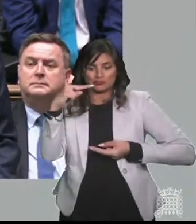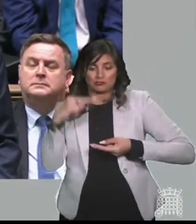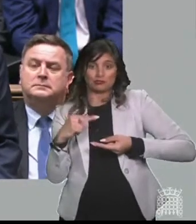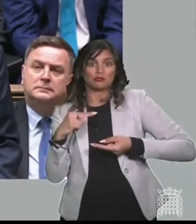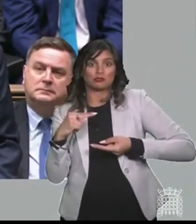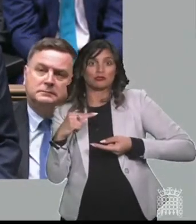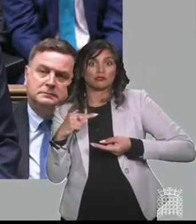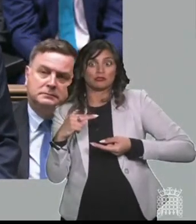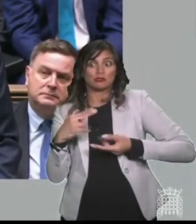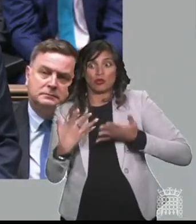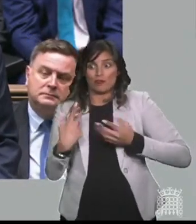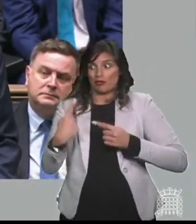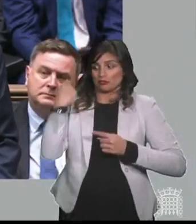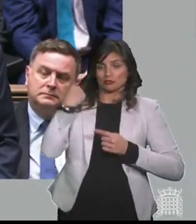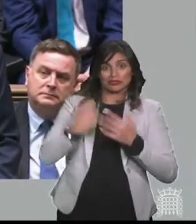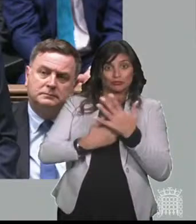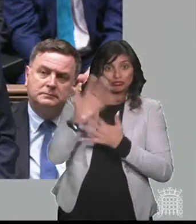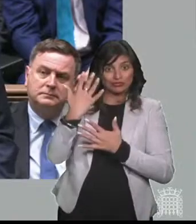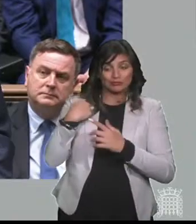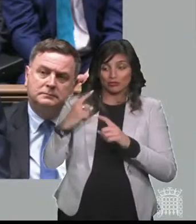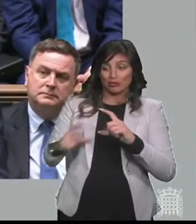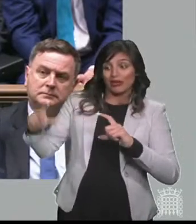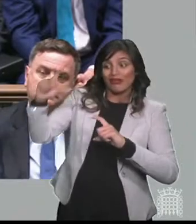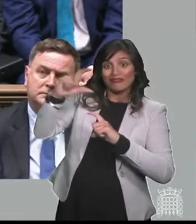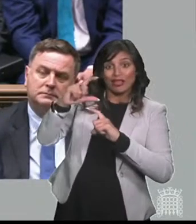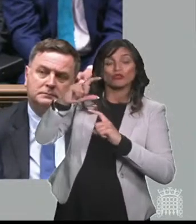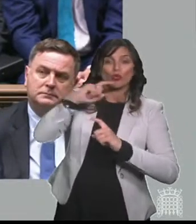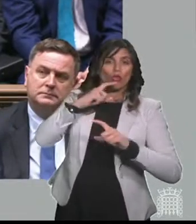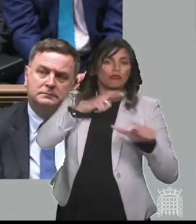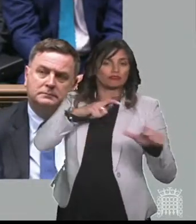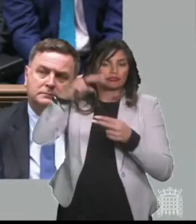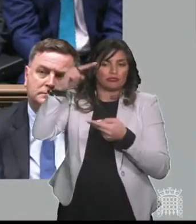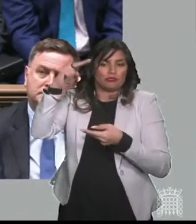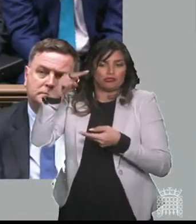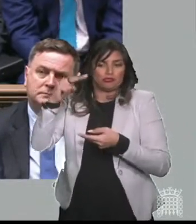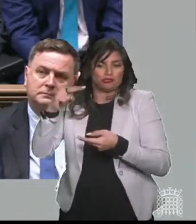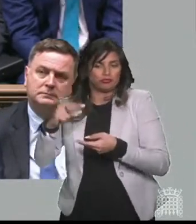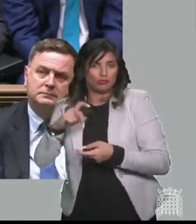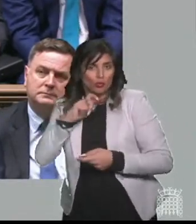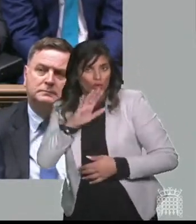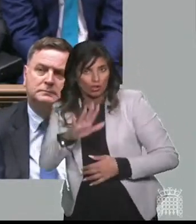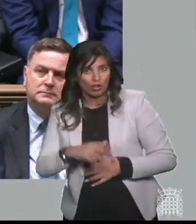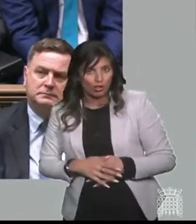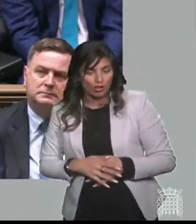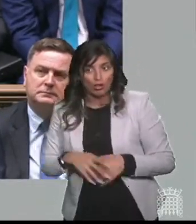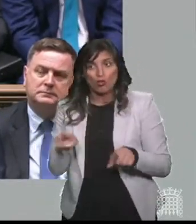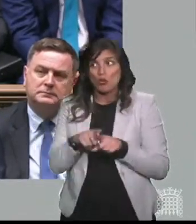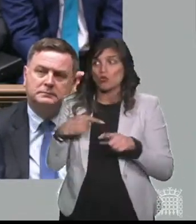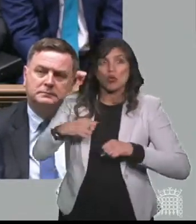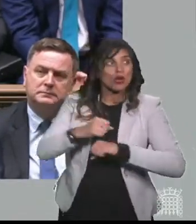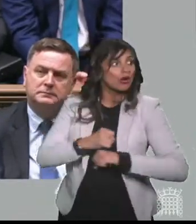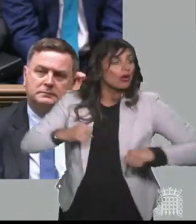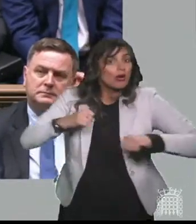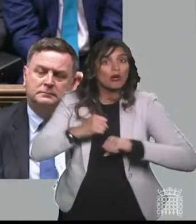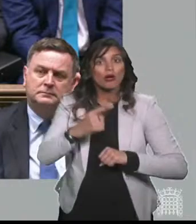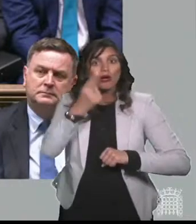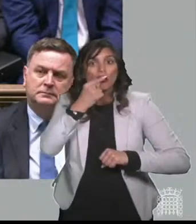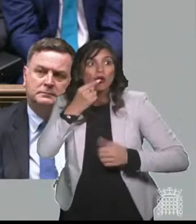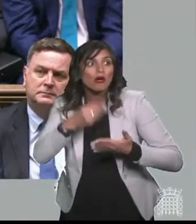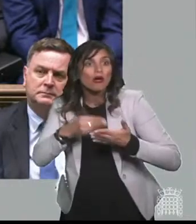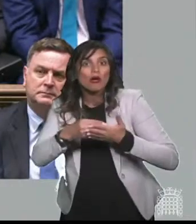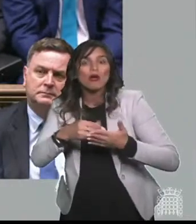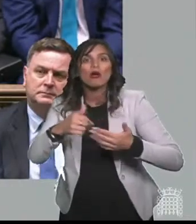spring. Inflation will continue to fall, and our fiscal headroom has doubled. I said I would